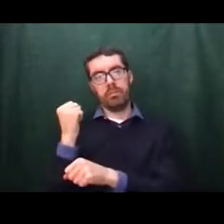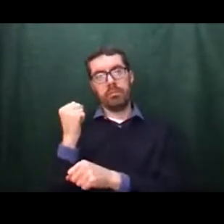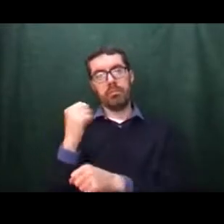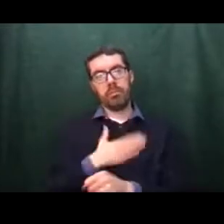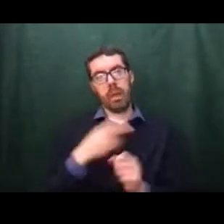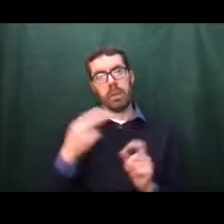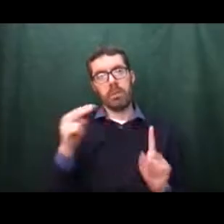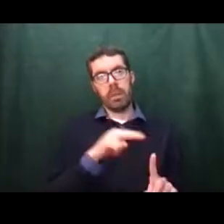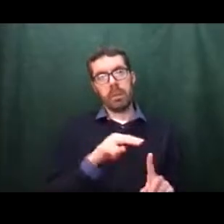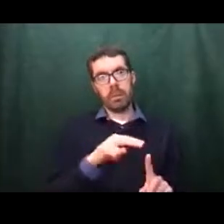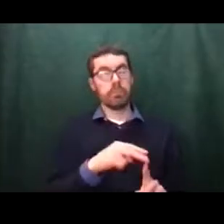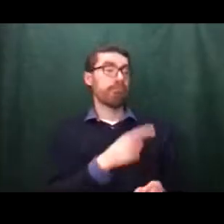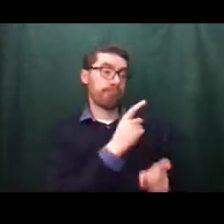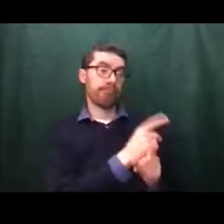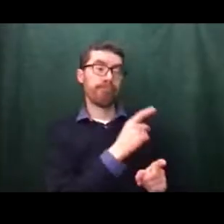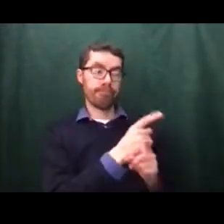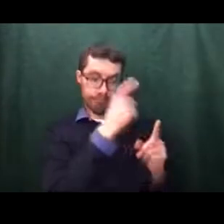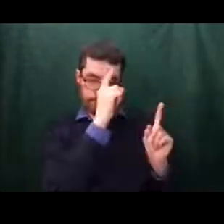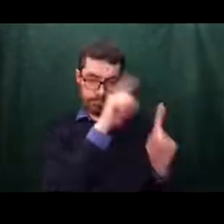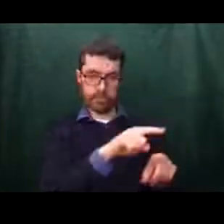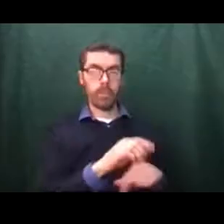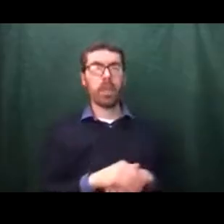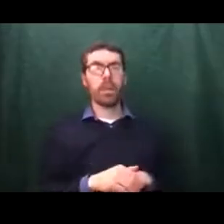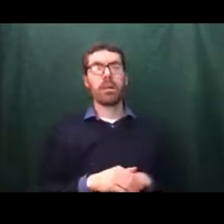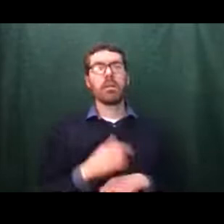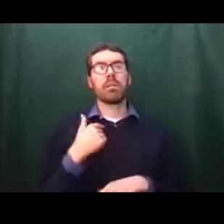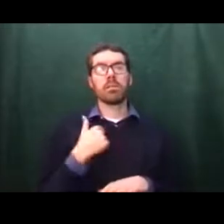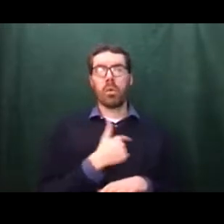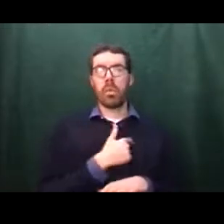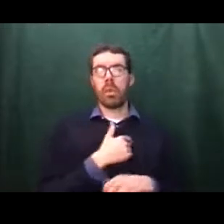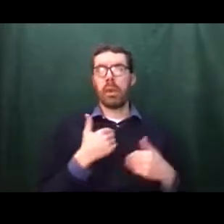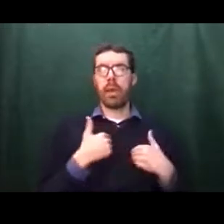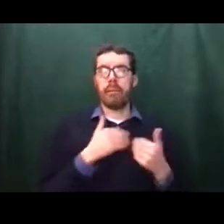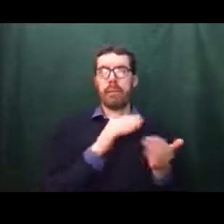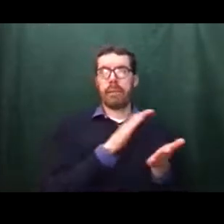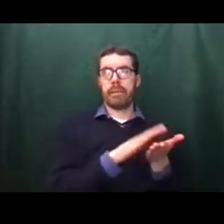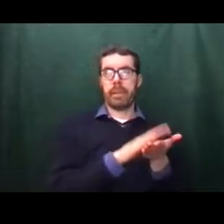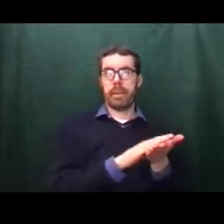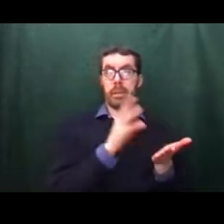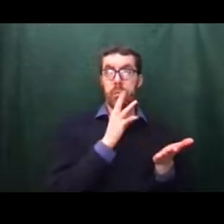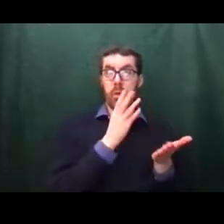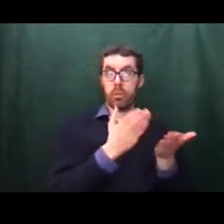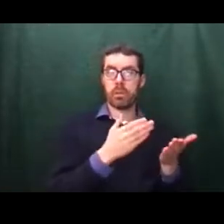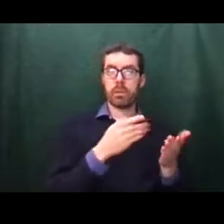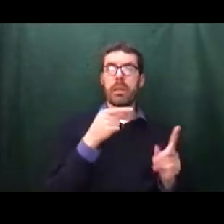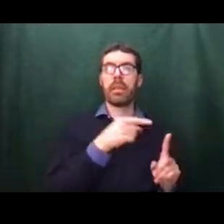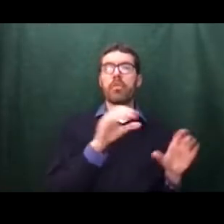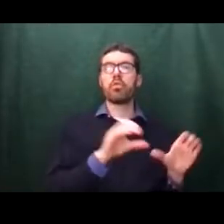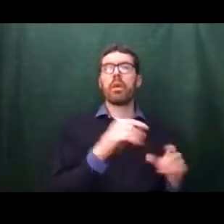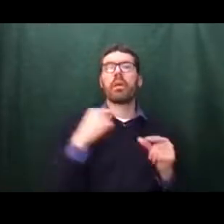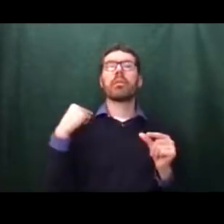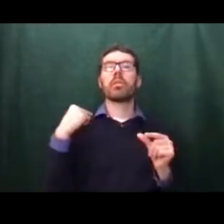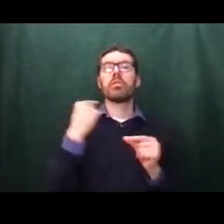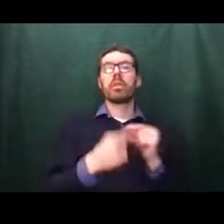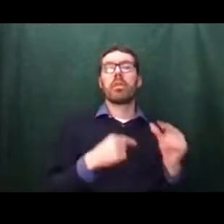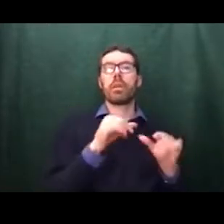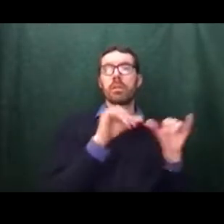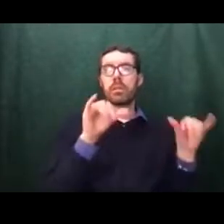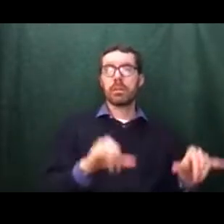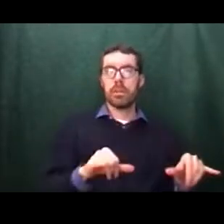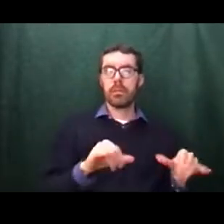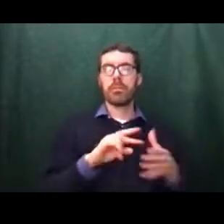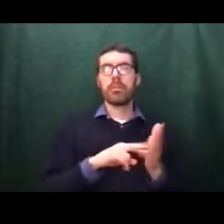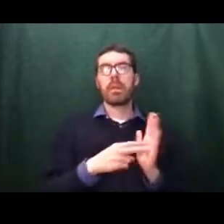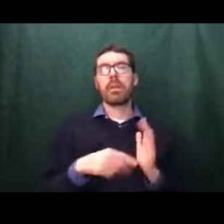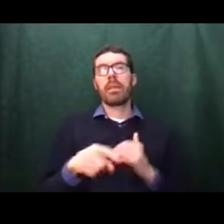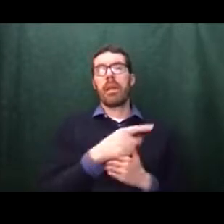do. We've got Clean Water Services is doing a generation system where they're burning